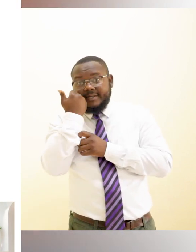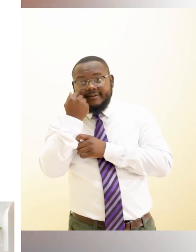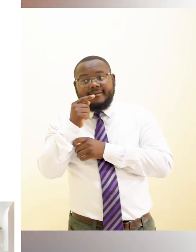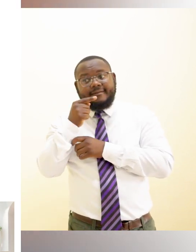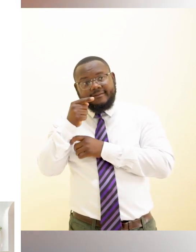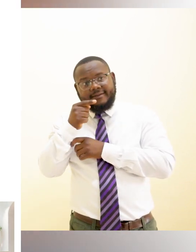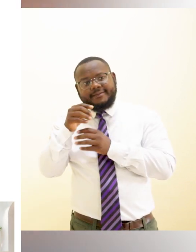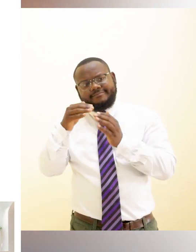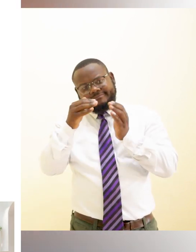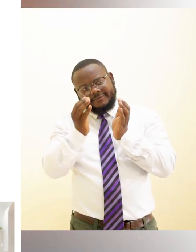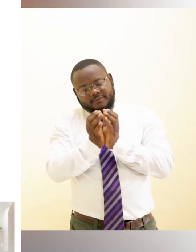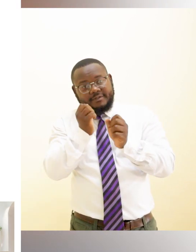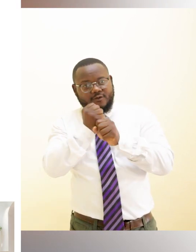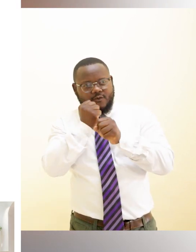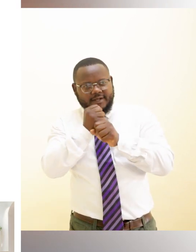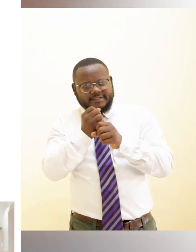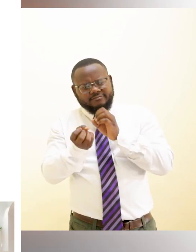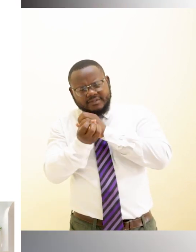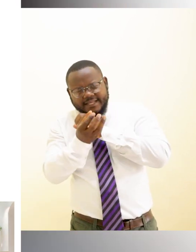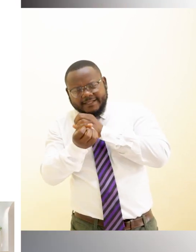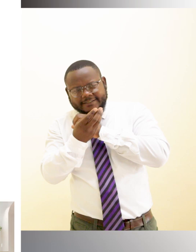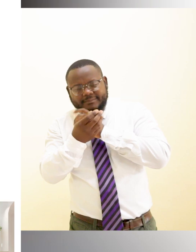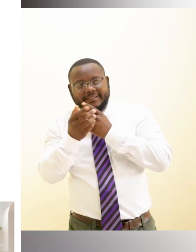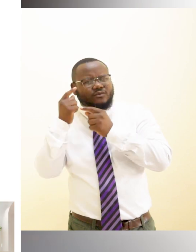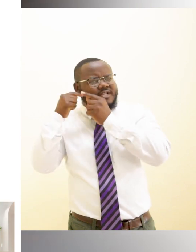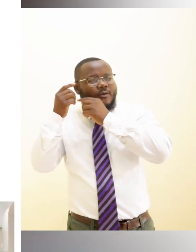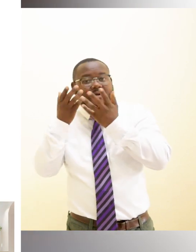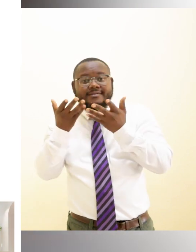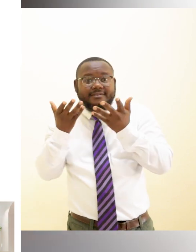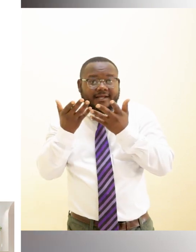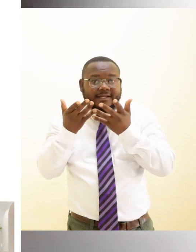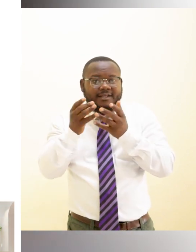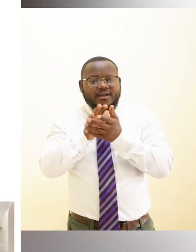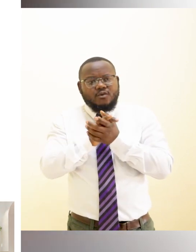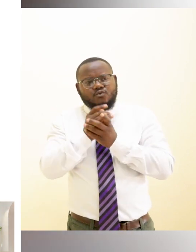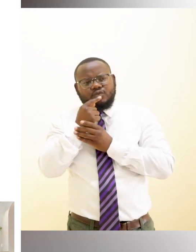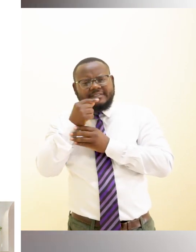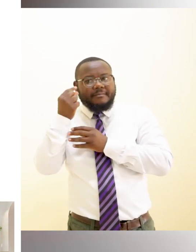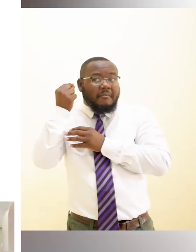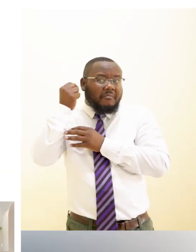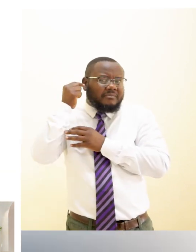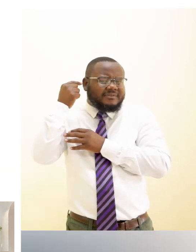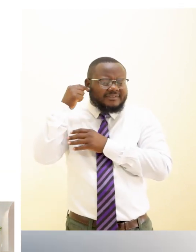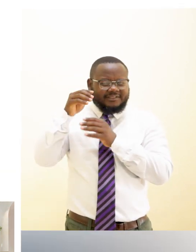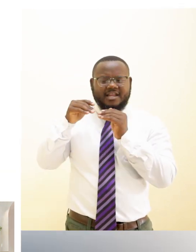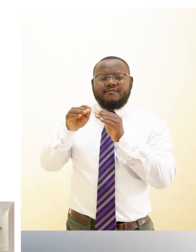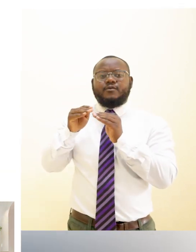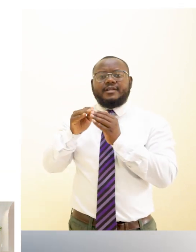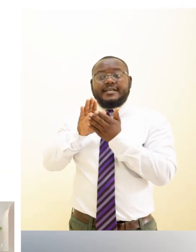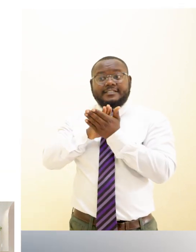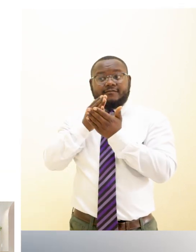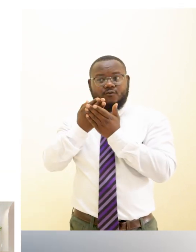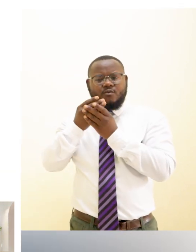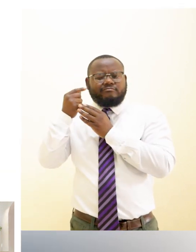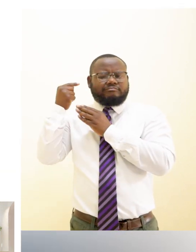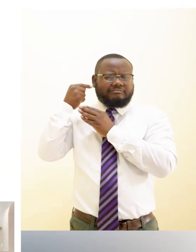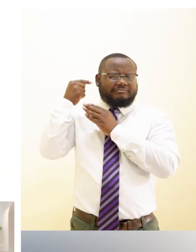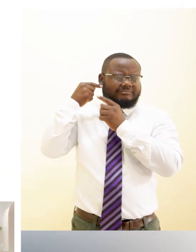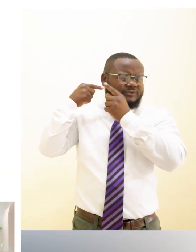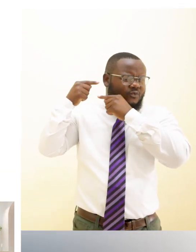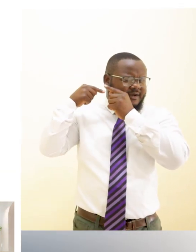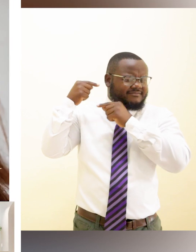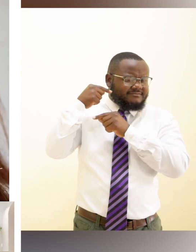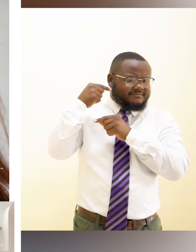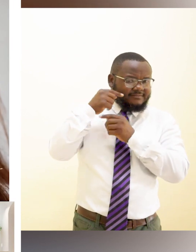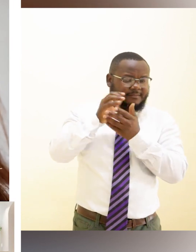infection, then community workers can start by explaining what earwax is and why cotton buds should be avoided, because they can push the wax